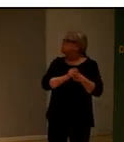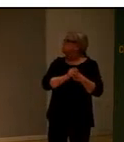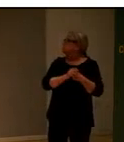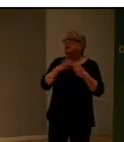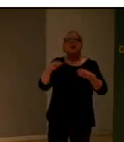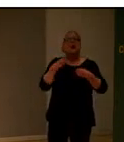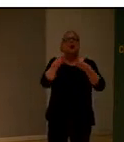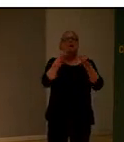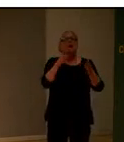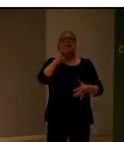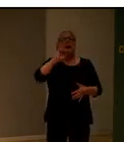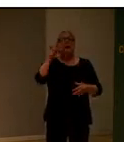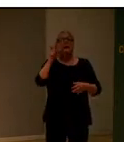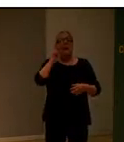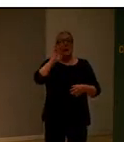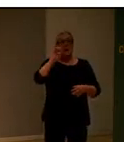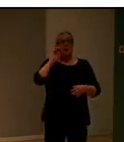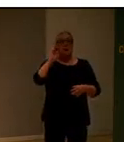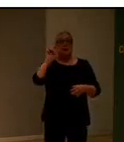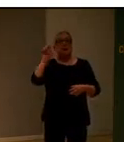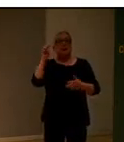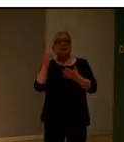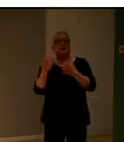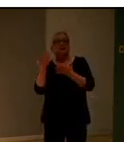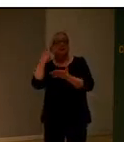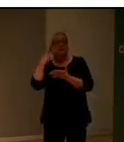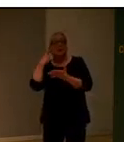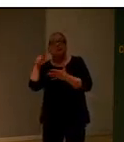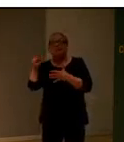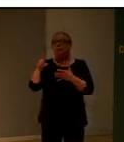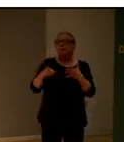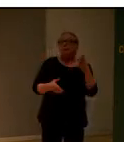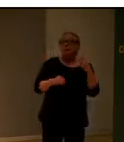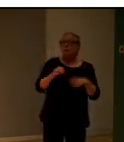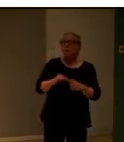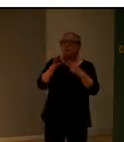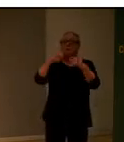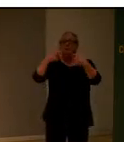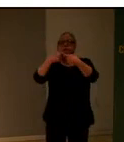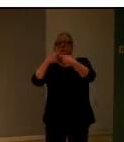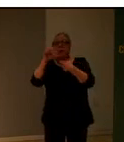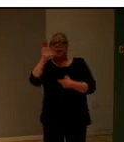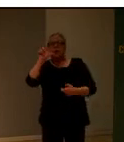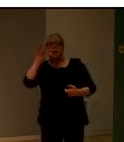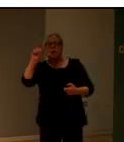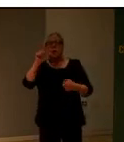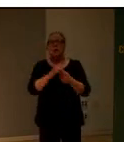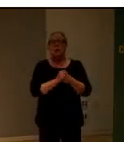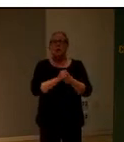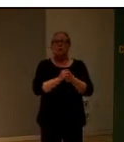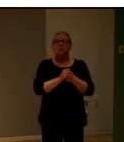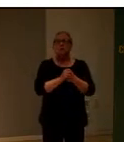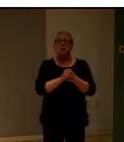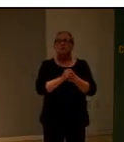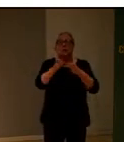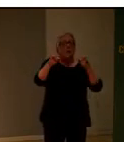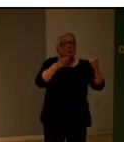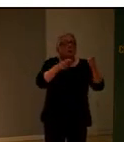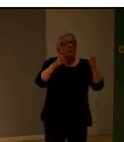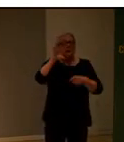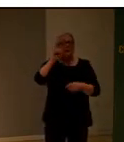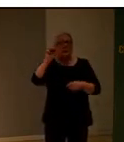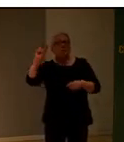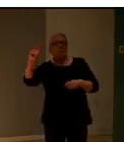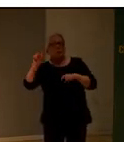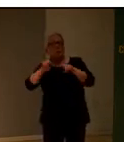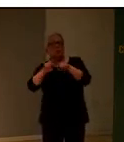Provide tax rebates for energy efficient vehicles or solar panels, 73%. Regulate CO2 as a pollutant,